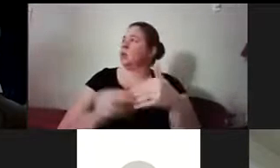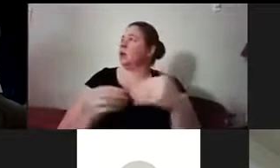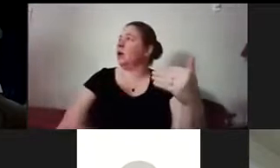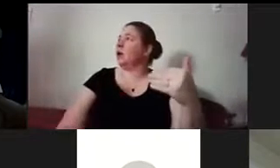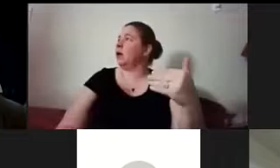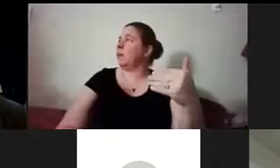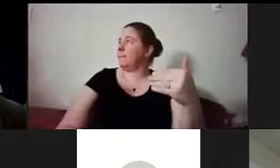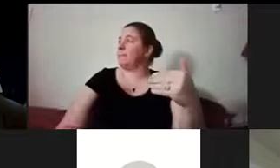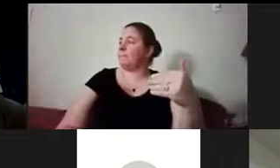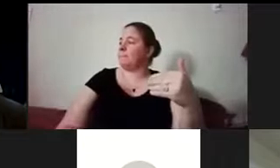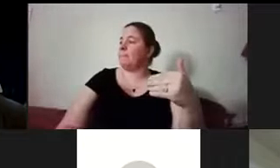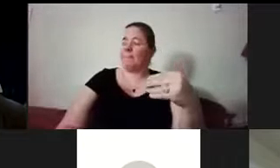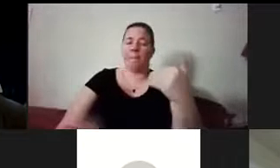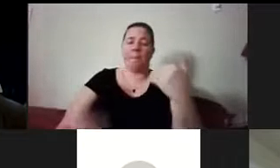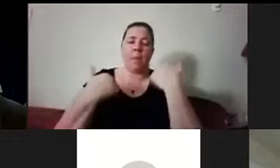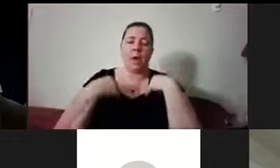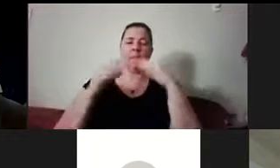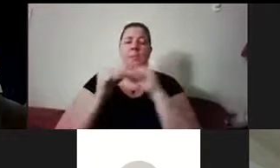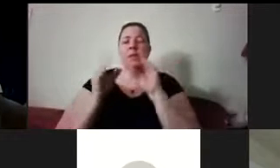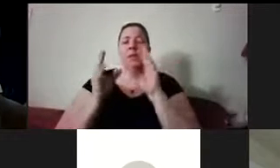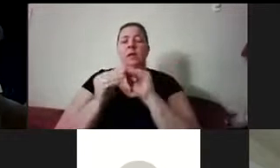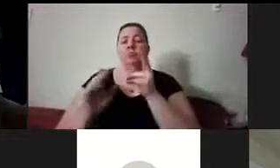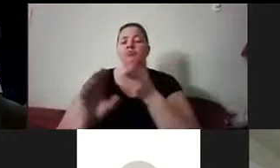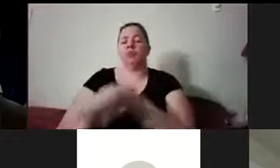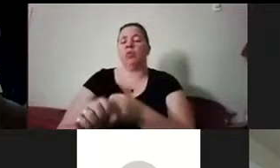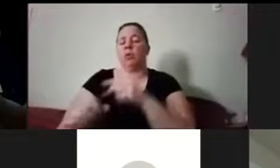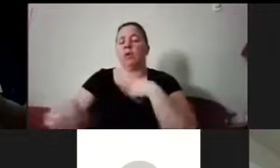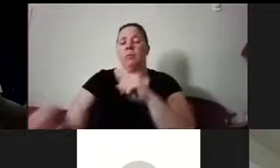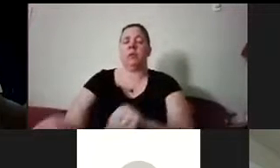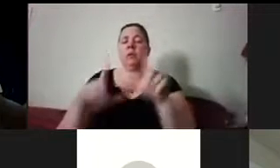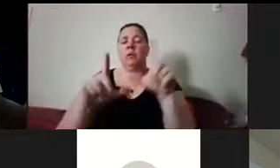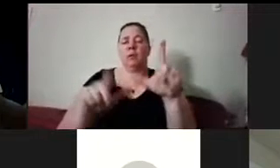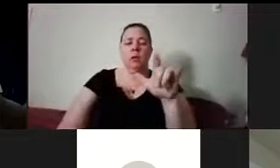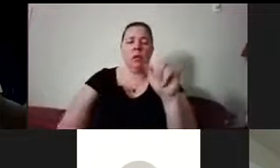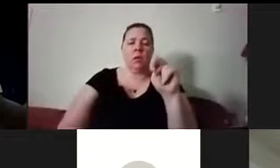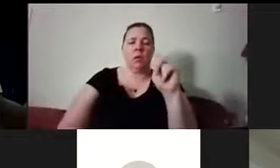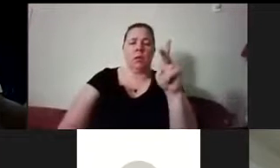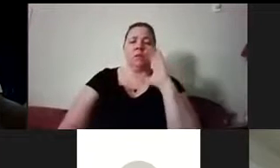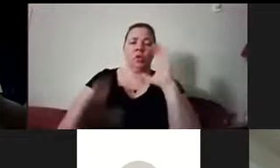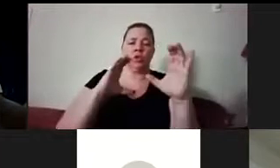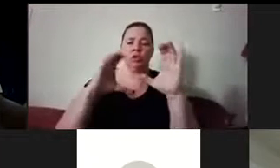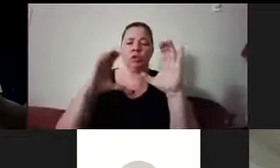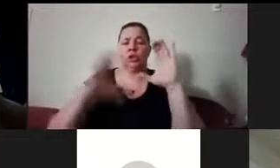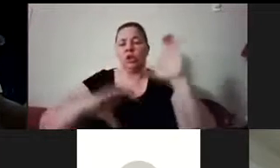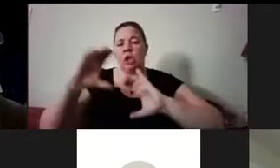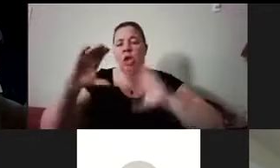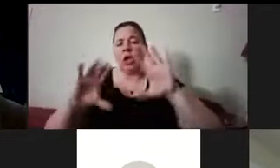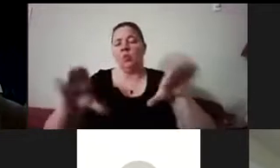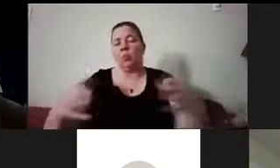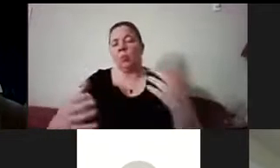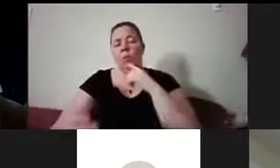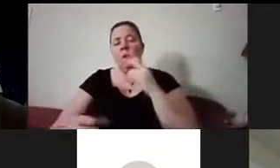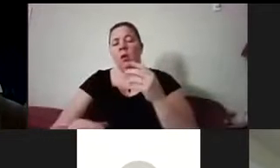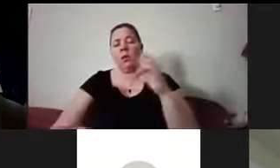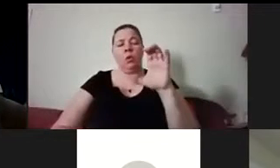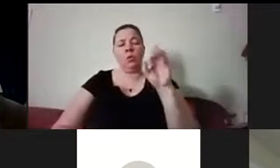conversion. So we have another meeting coming up. Just join it. I just put a link on the chat group for anybody who wants to go to the corporate